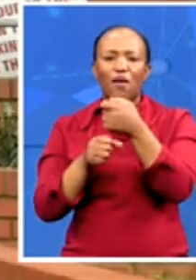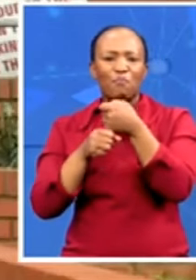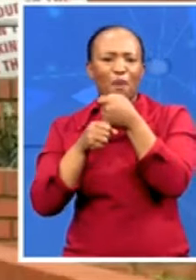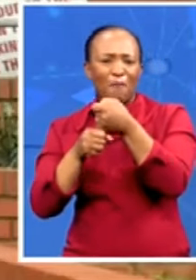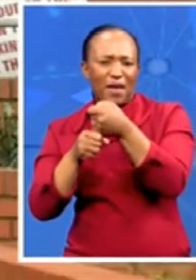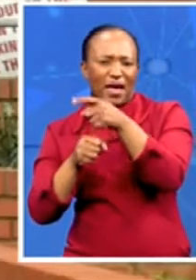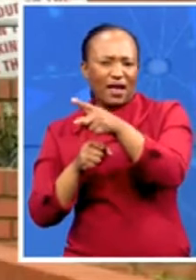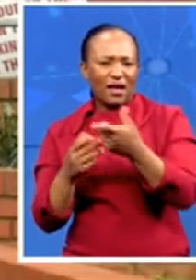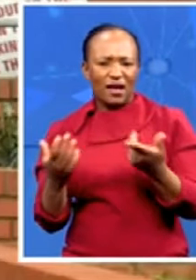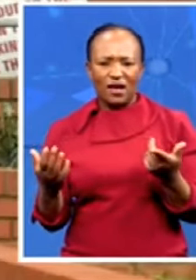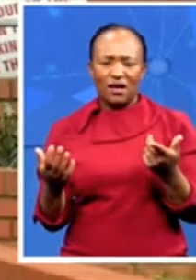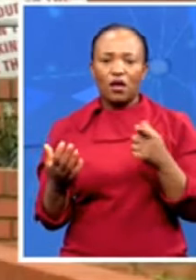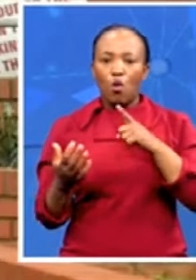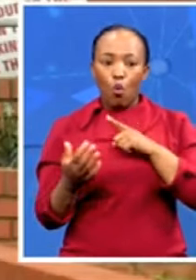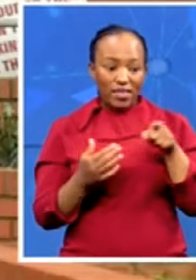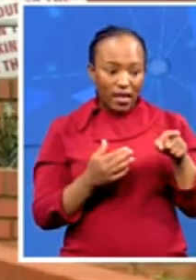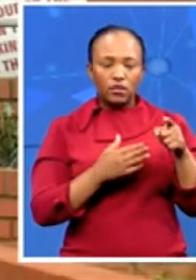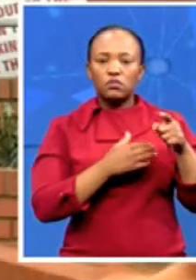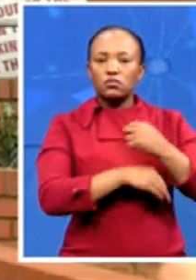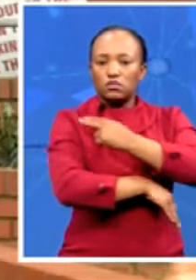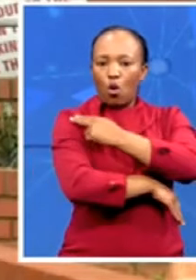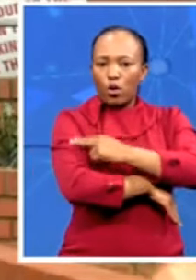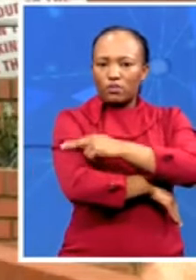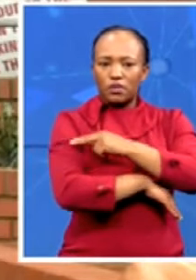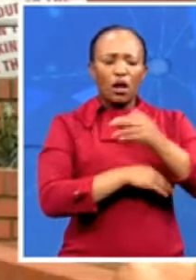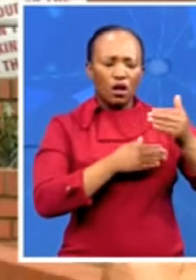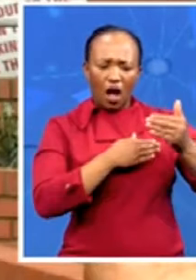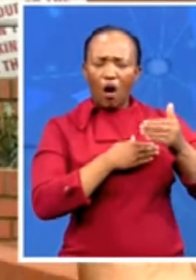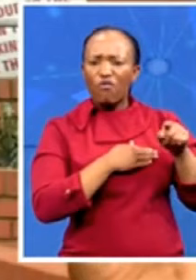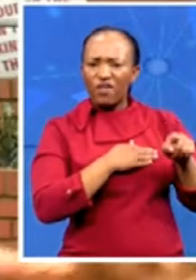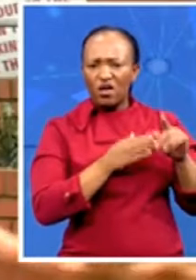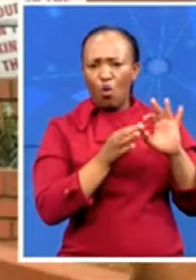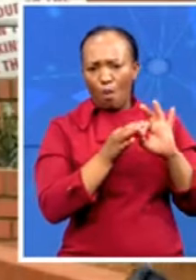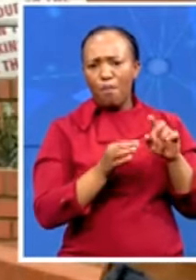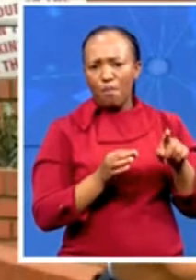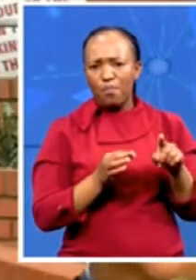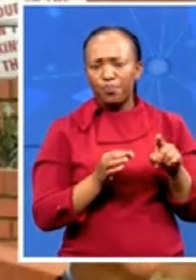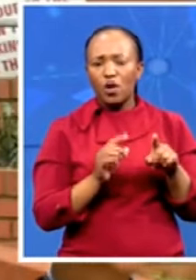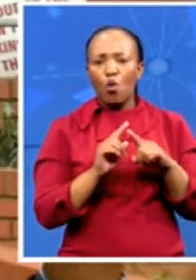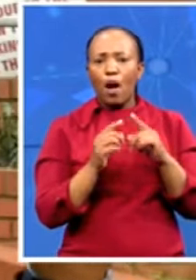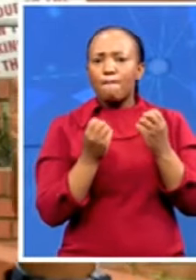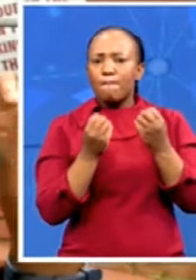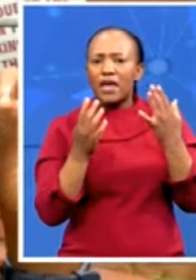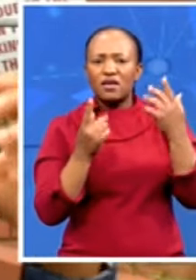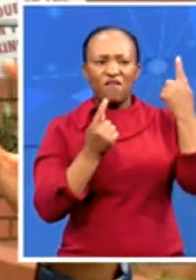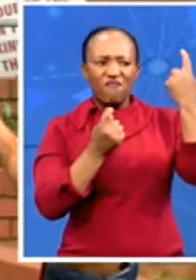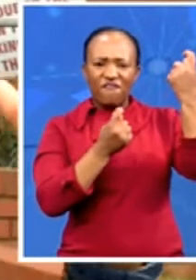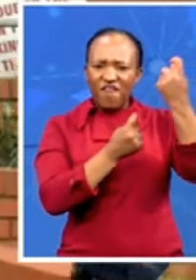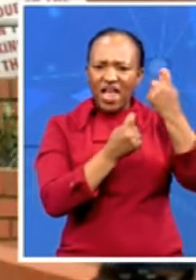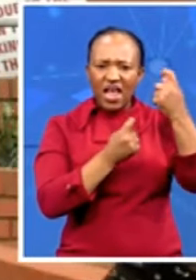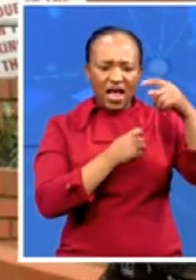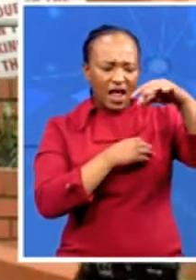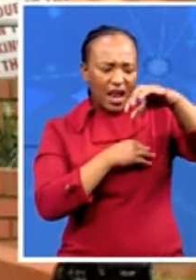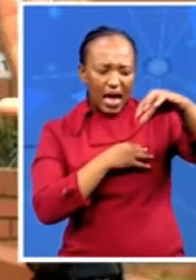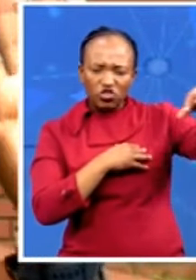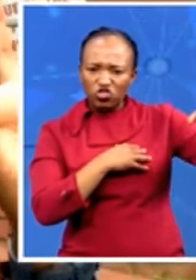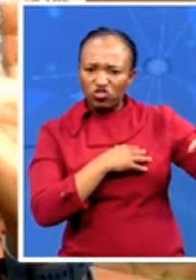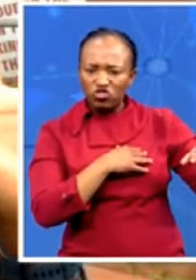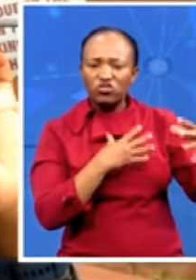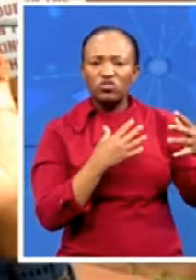because even this hospital is caring for a lot of villages around the Ntsagazi area towards